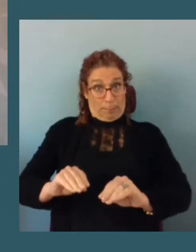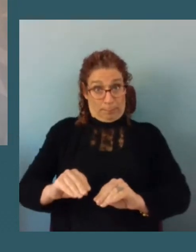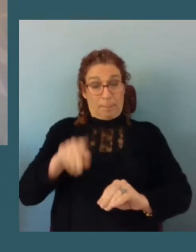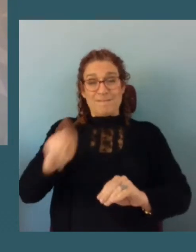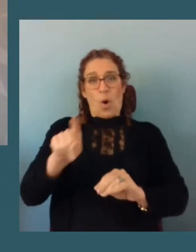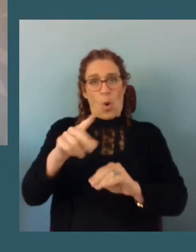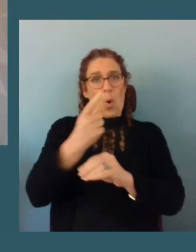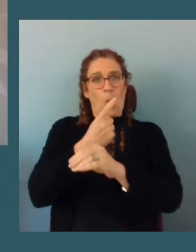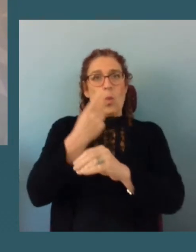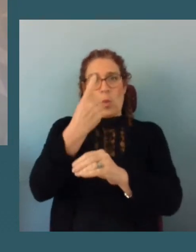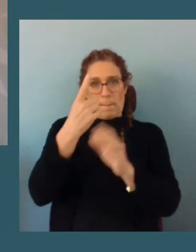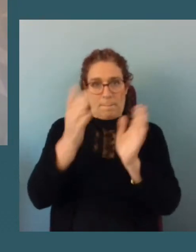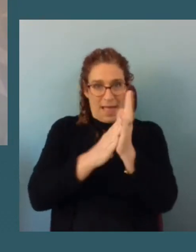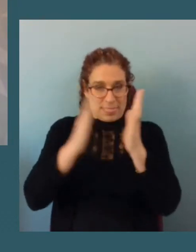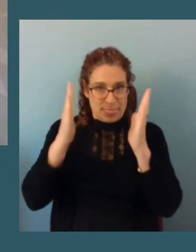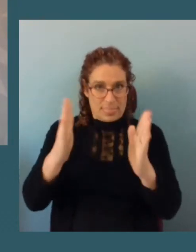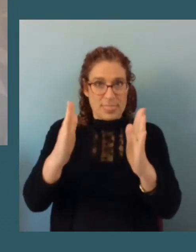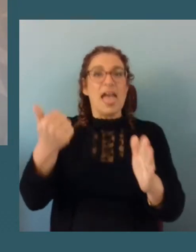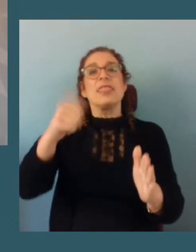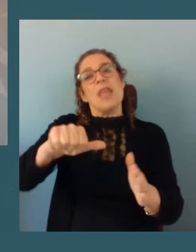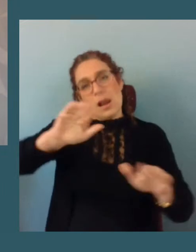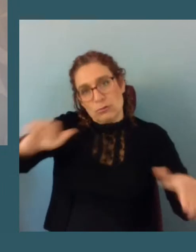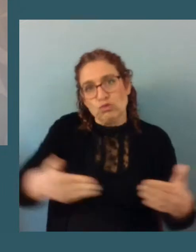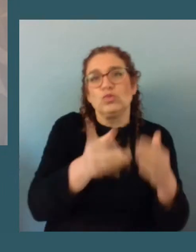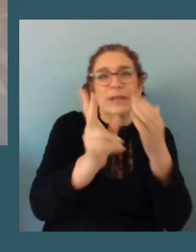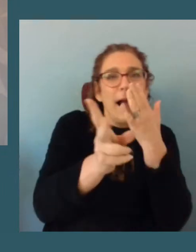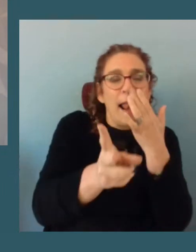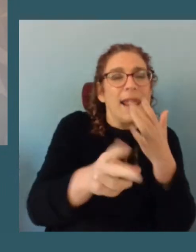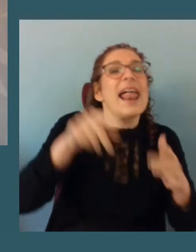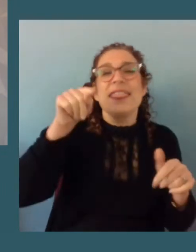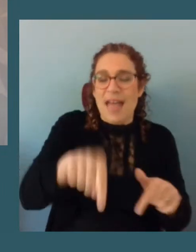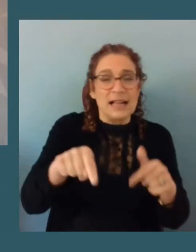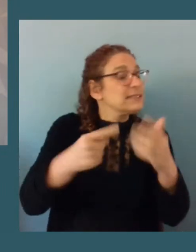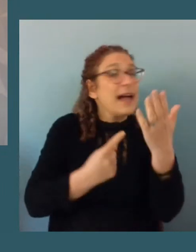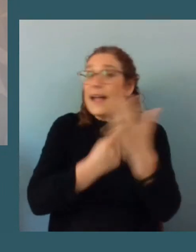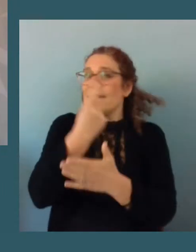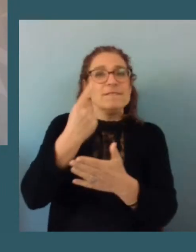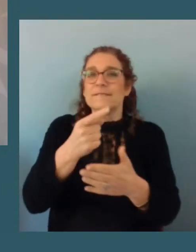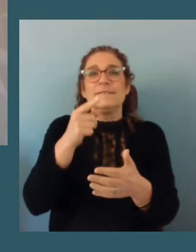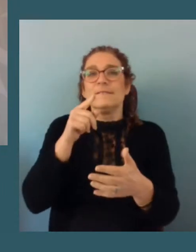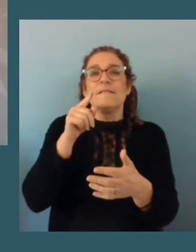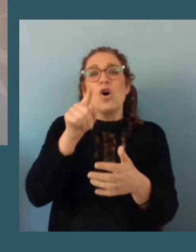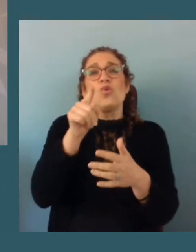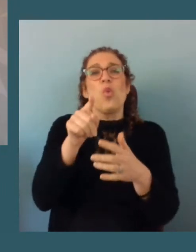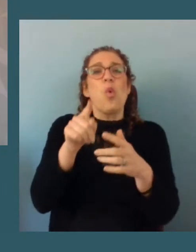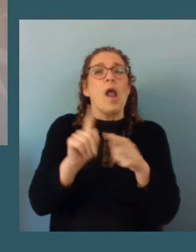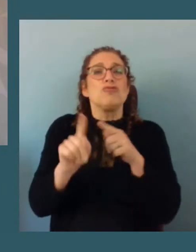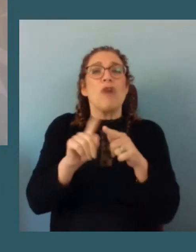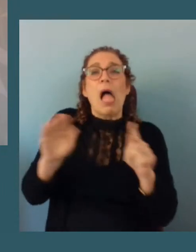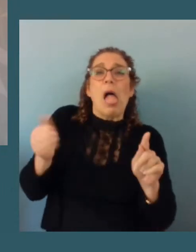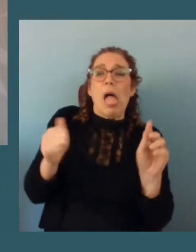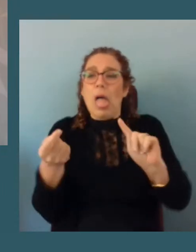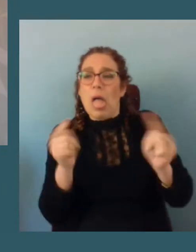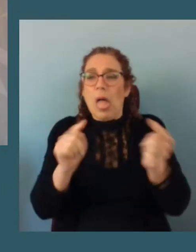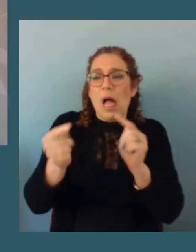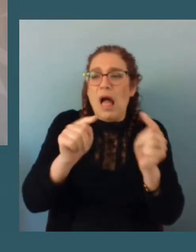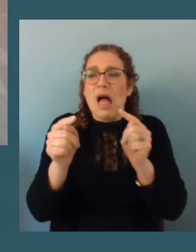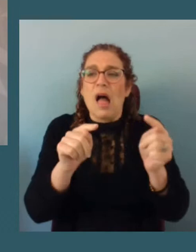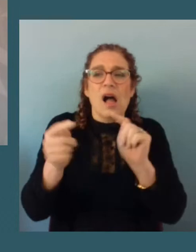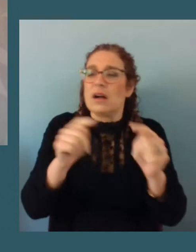just remove it and they don't reintroduce it. And I think by doing that, that's probably why we probably